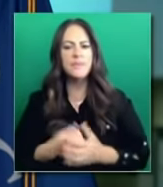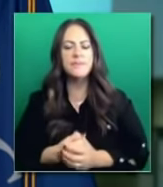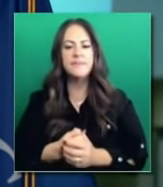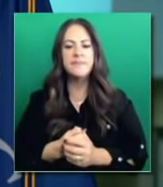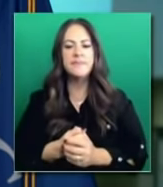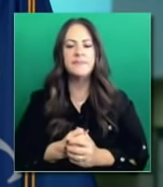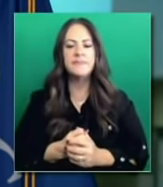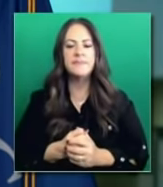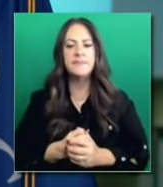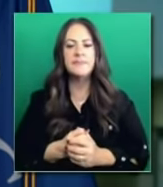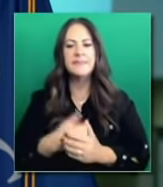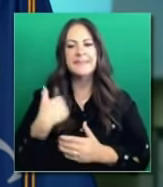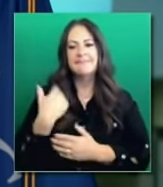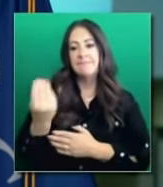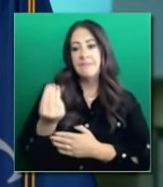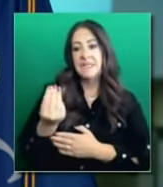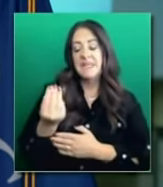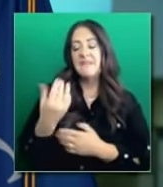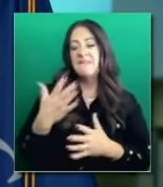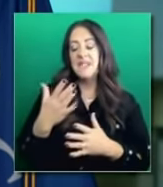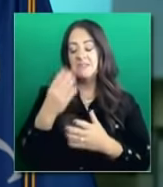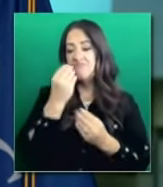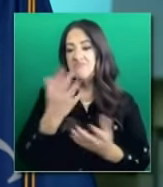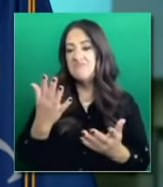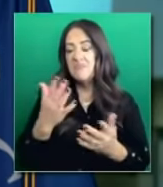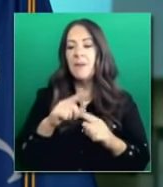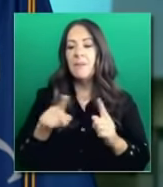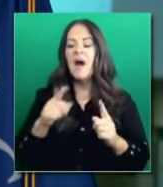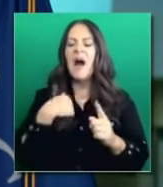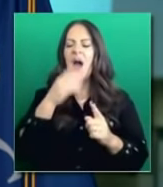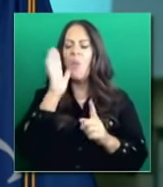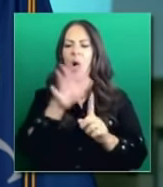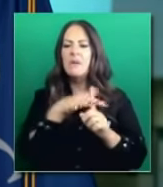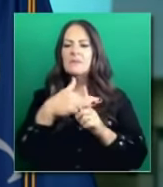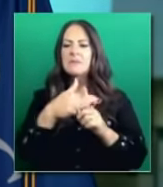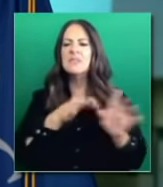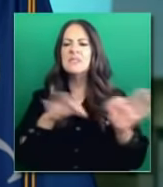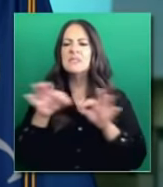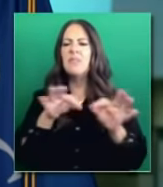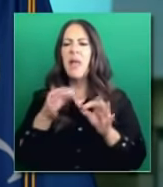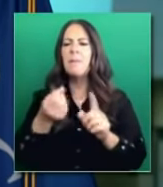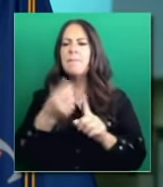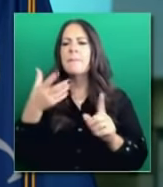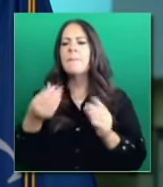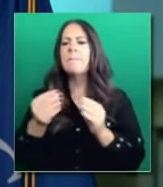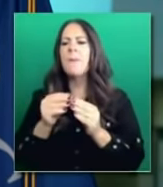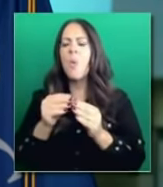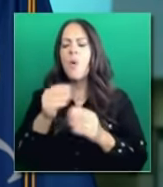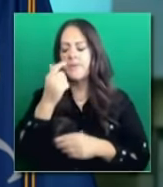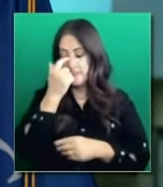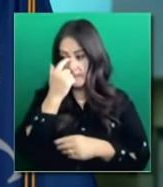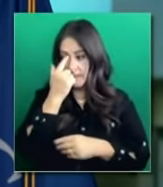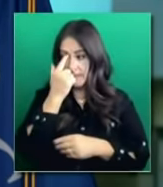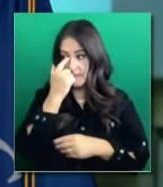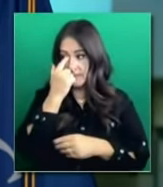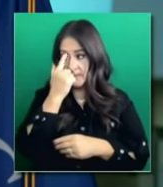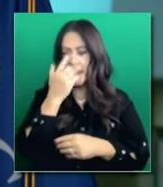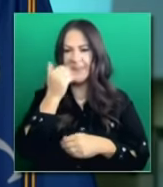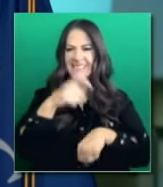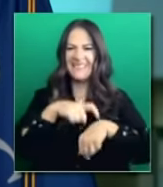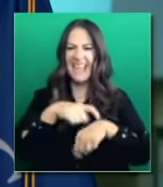question, but more importantly, provided some context in answering that question. And so what I'll do in interest of time, I'm